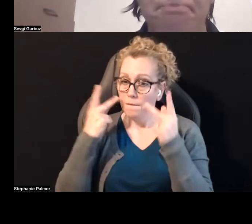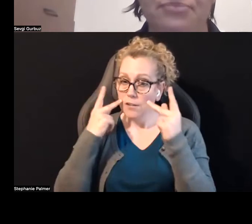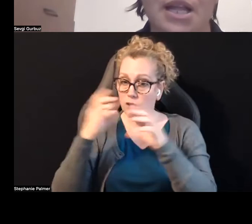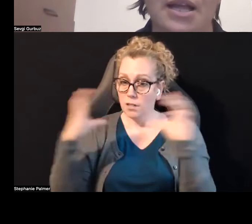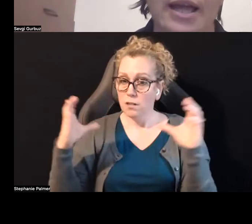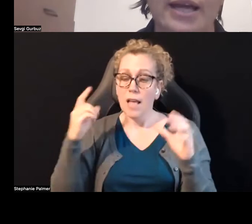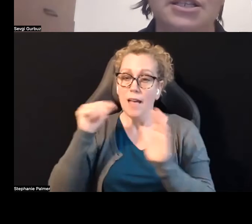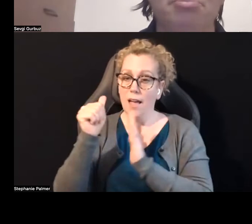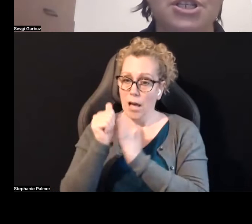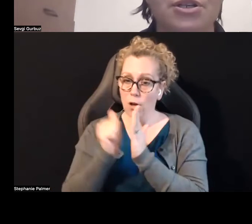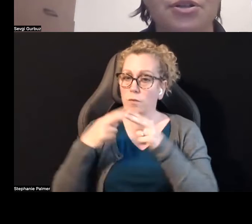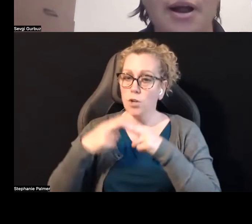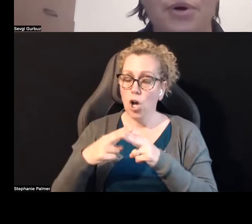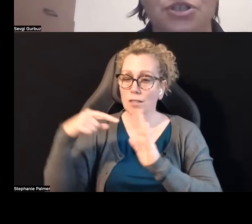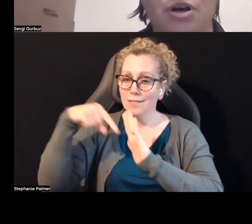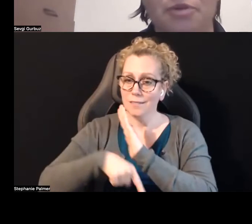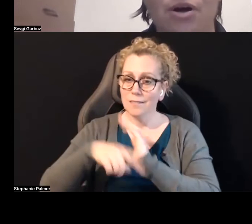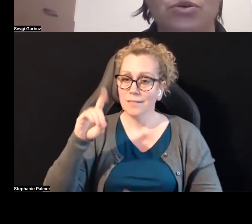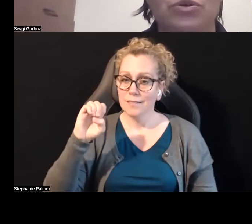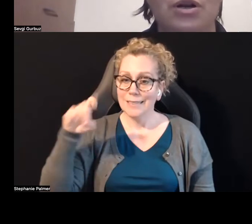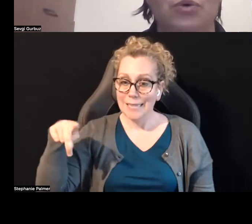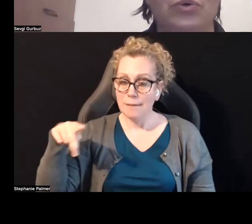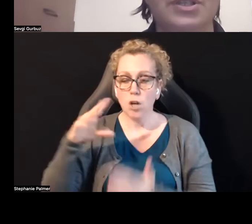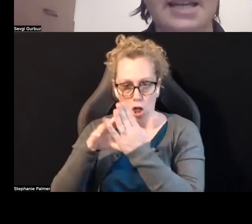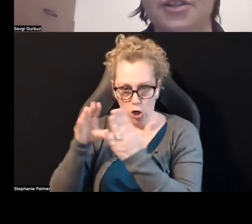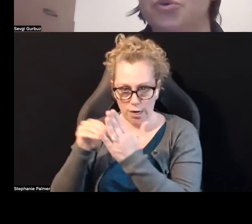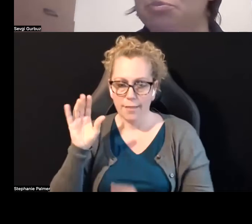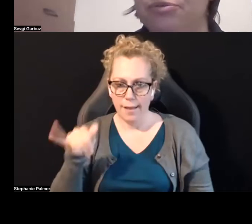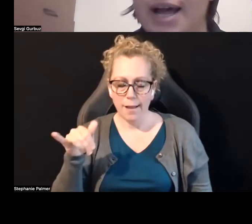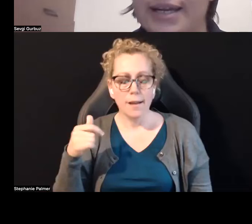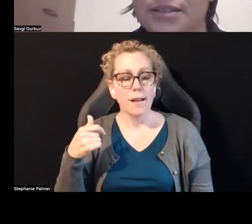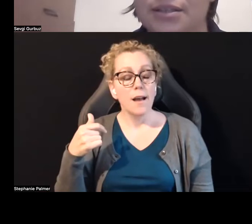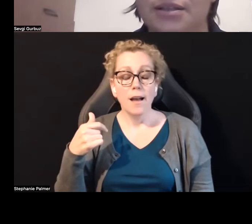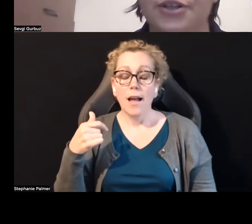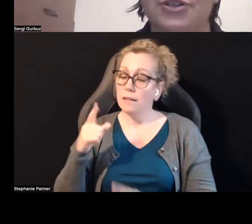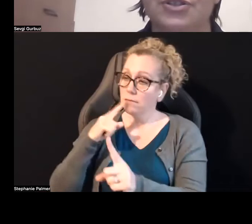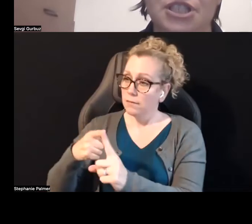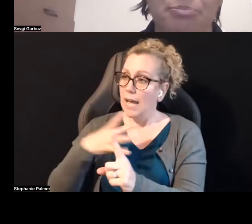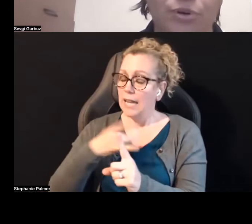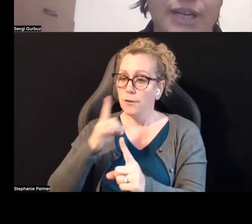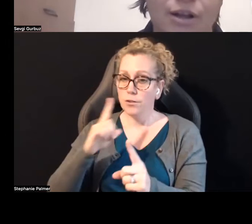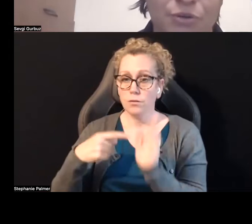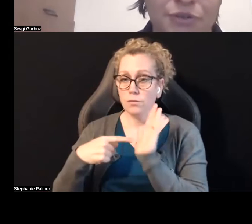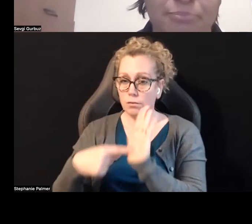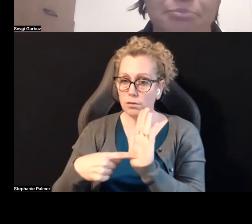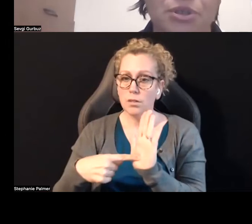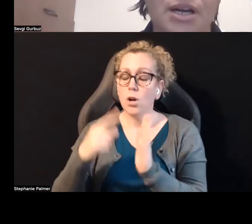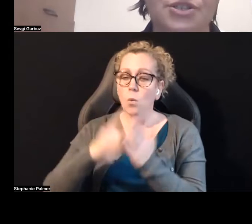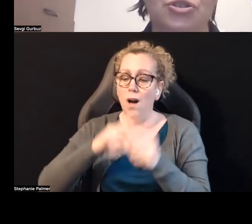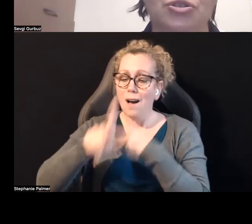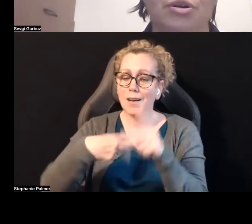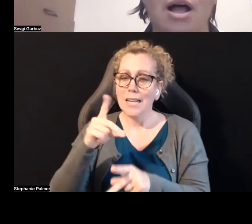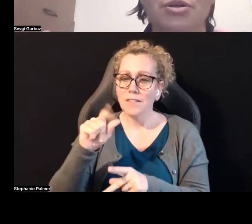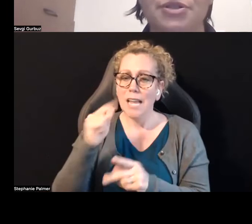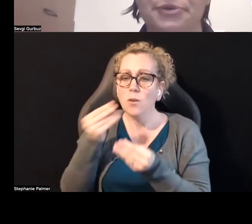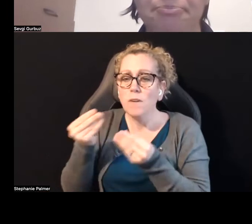learning. And in particular, I want to talk about the data that we provide the deep learning algorithm,